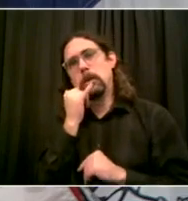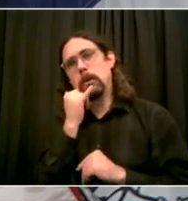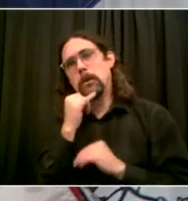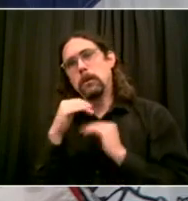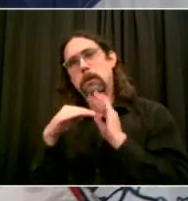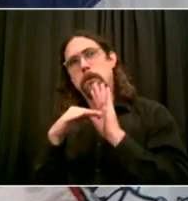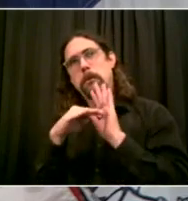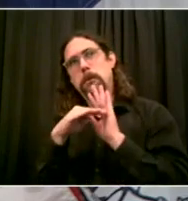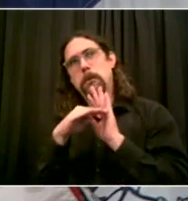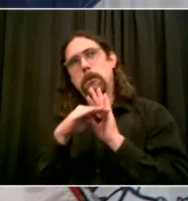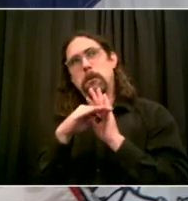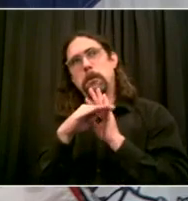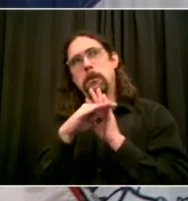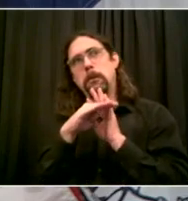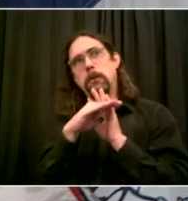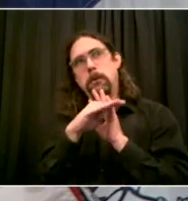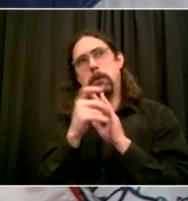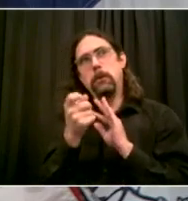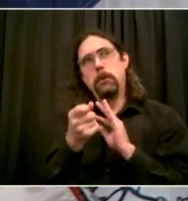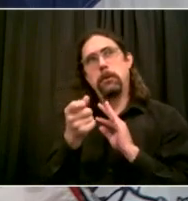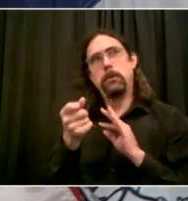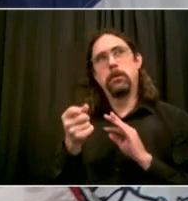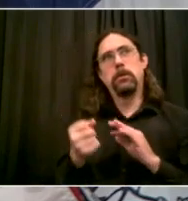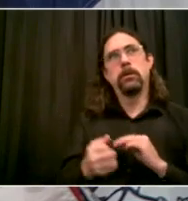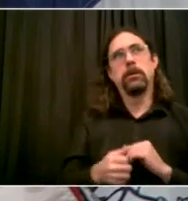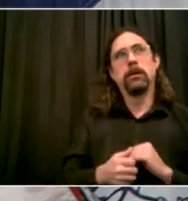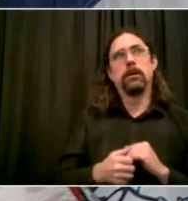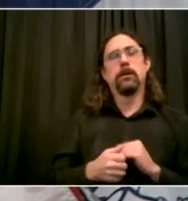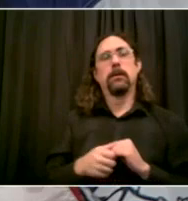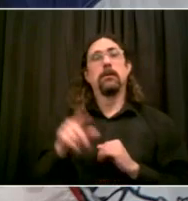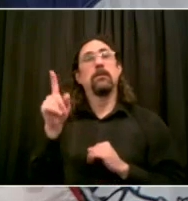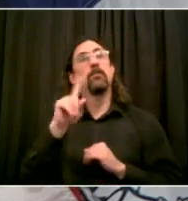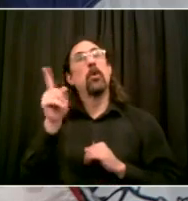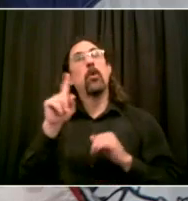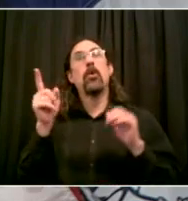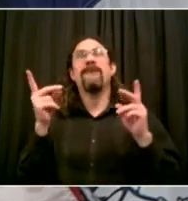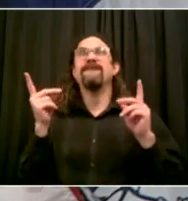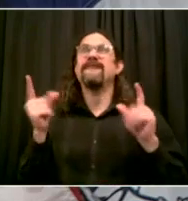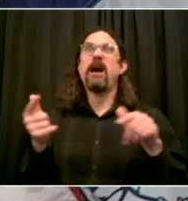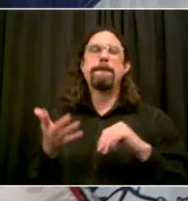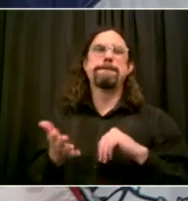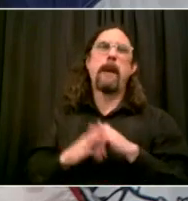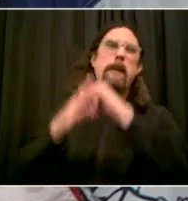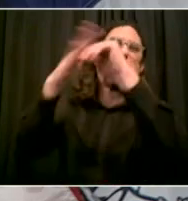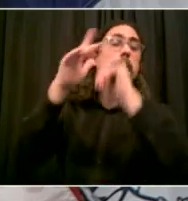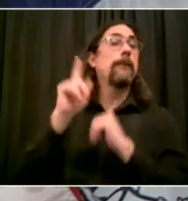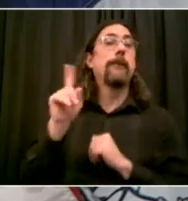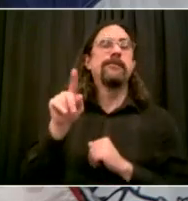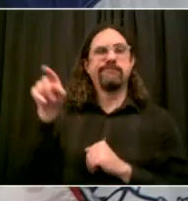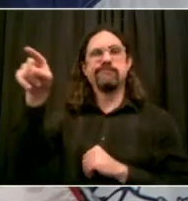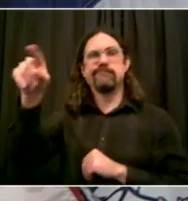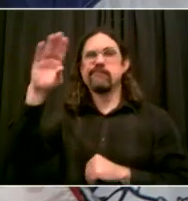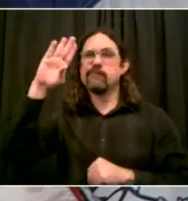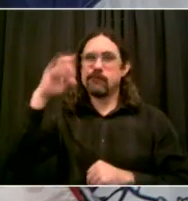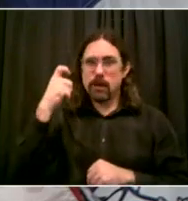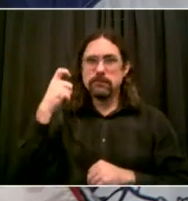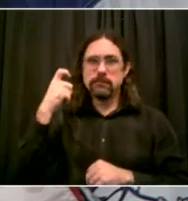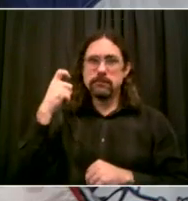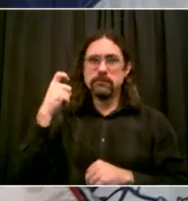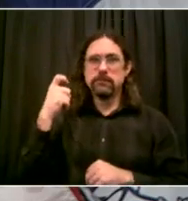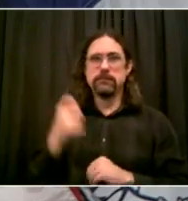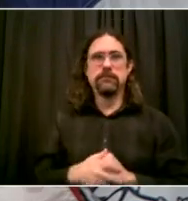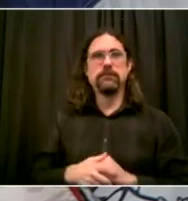days. So one of the things we're going to be very careful about is, are we seeing a pattern? Are we seeing uneven results? Are we seeing